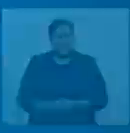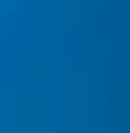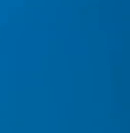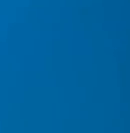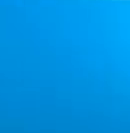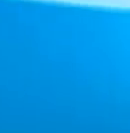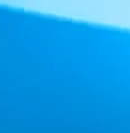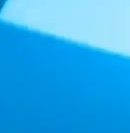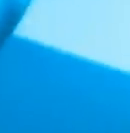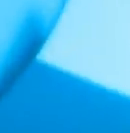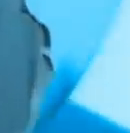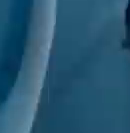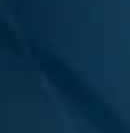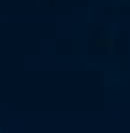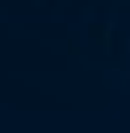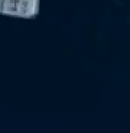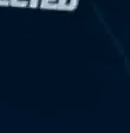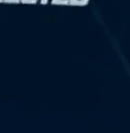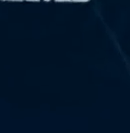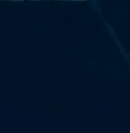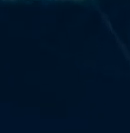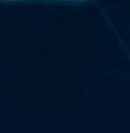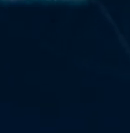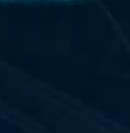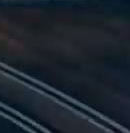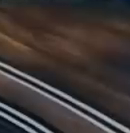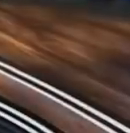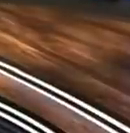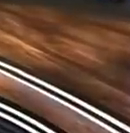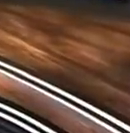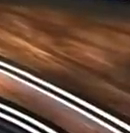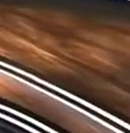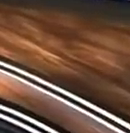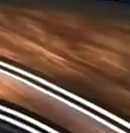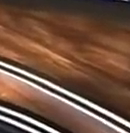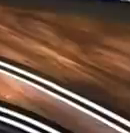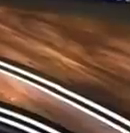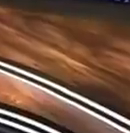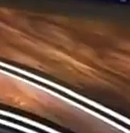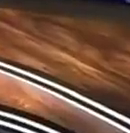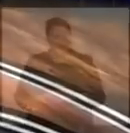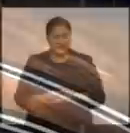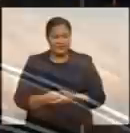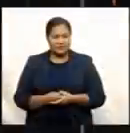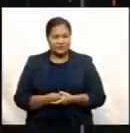From the studios of FBC Suva, Edwin Nana.